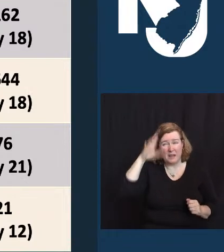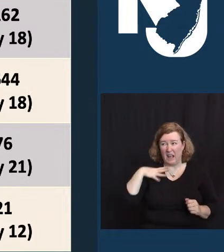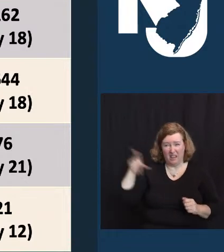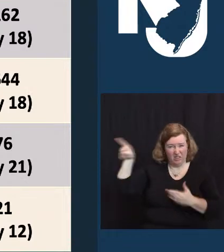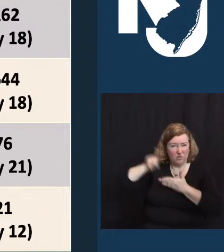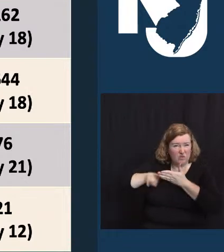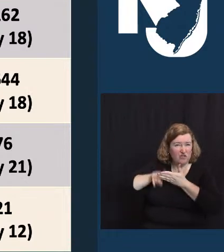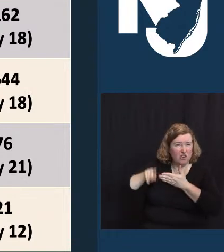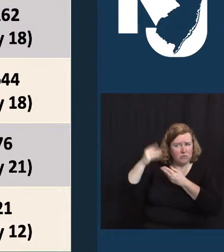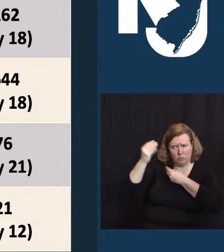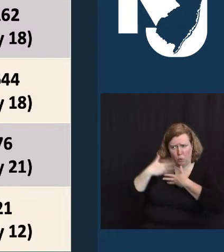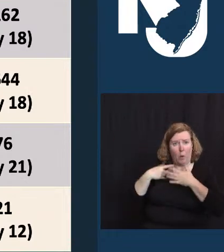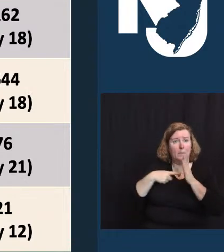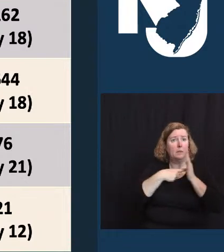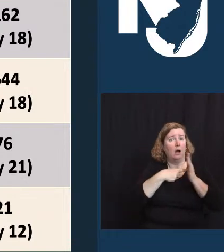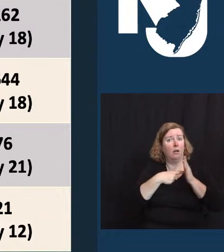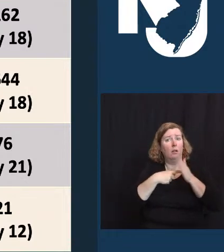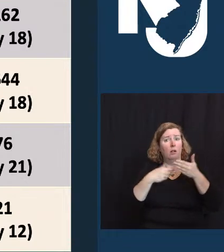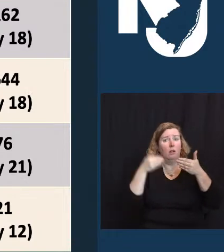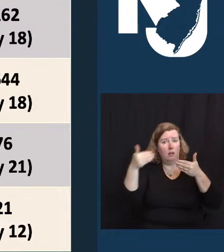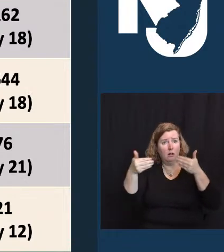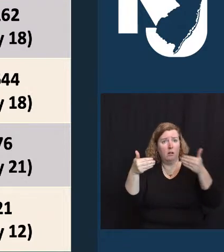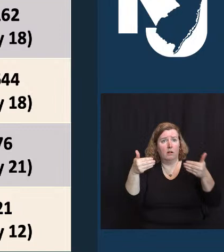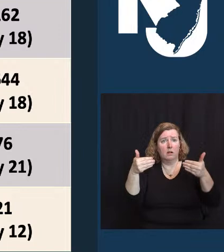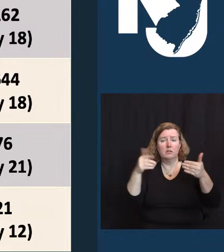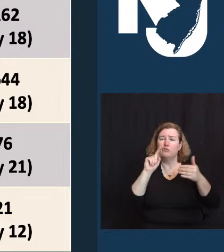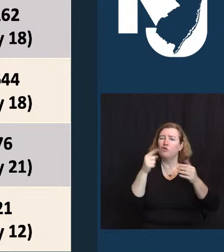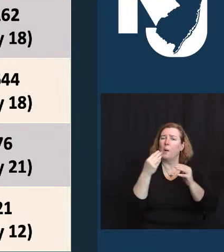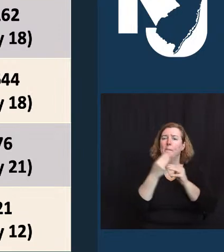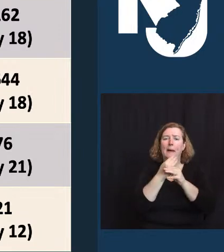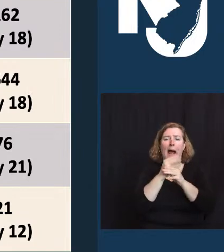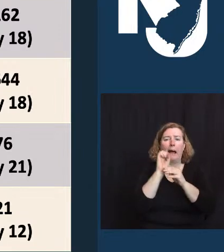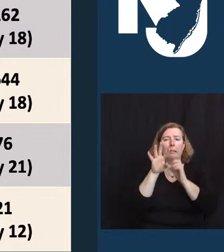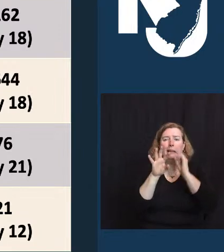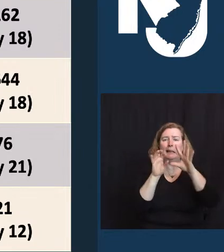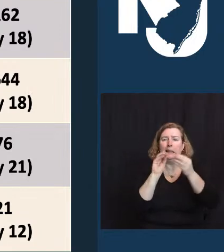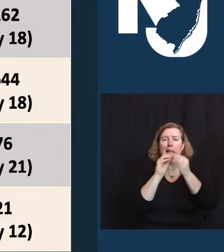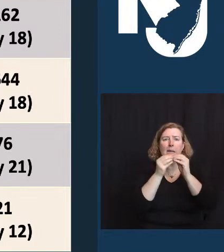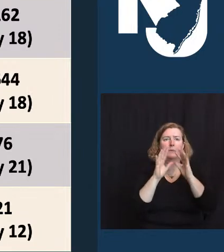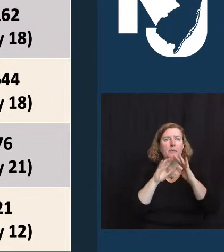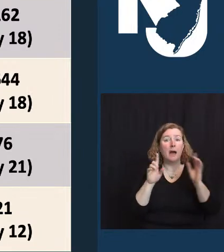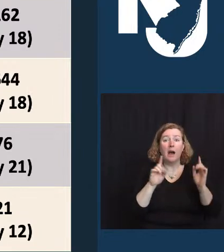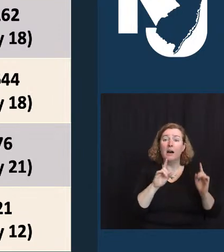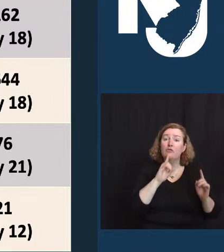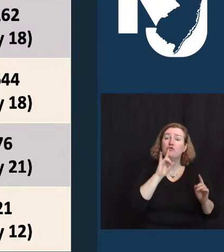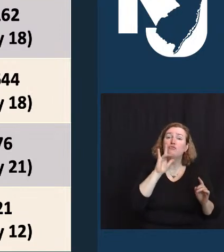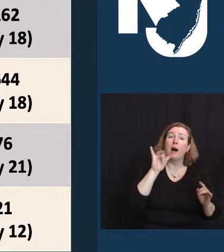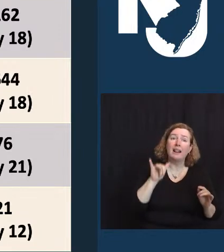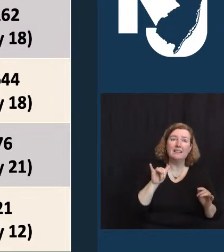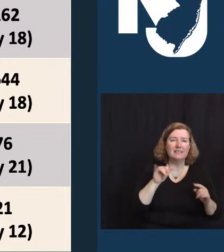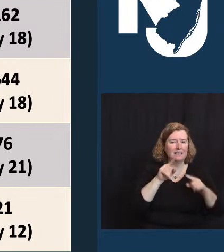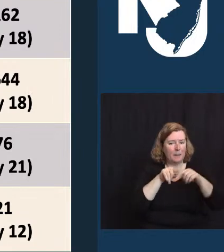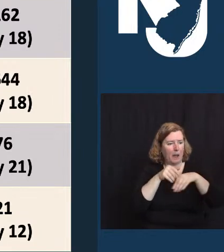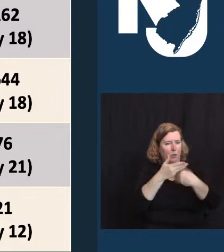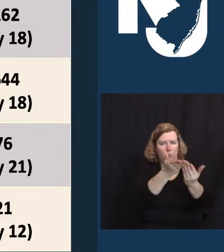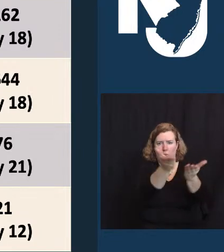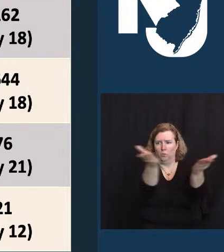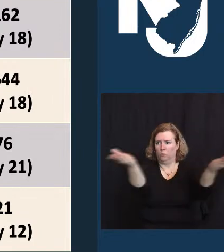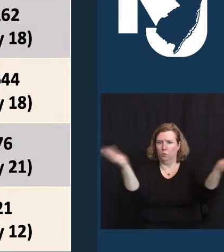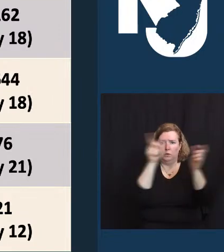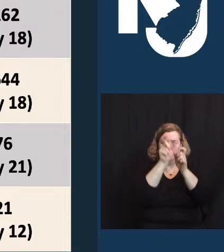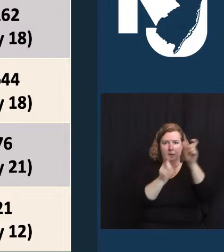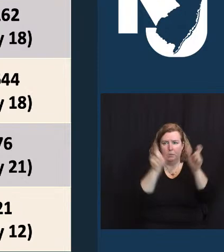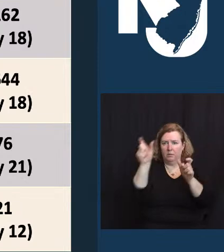but human behavior can bend these trajectories, good or bad. Let's hope it's for the good, folks. We need this one